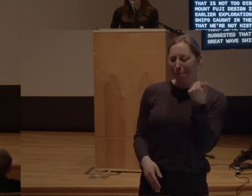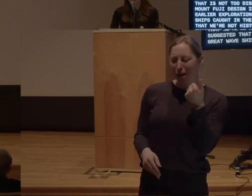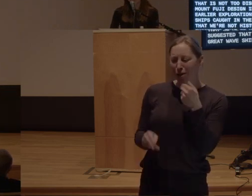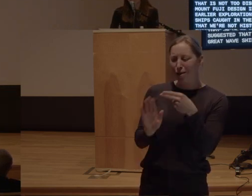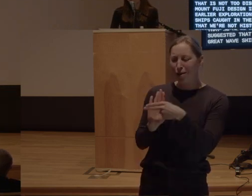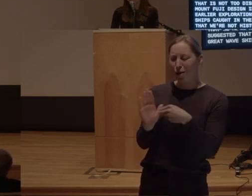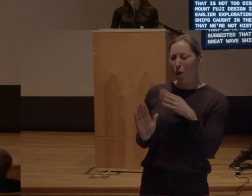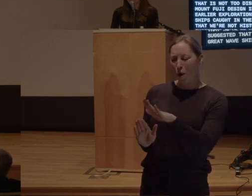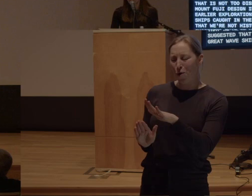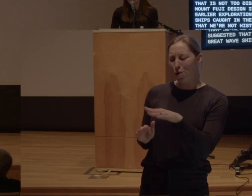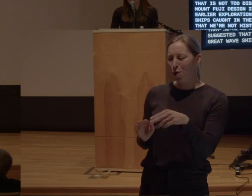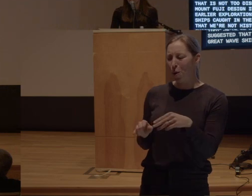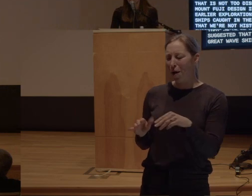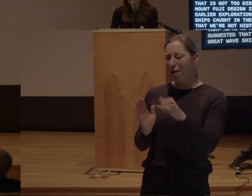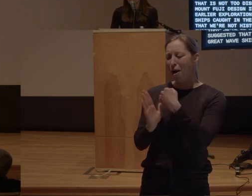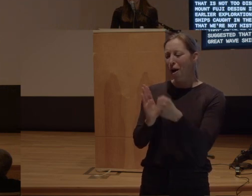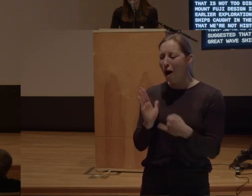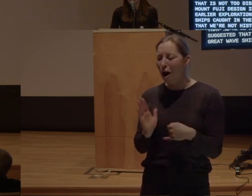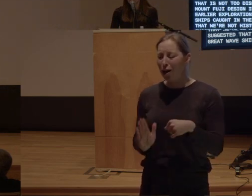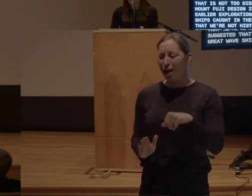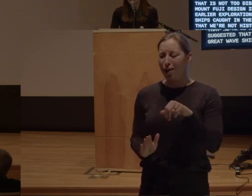distress.